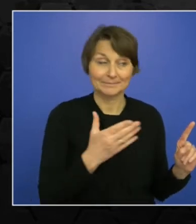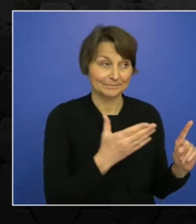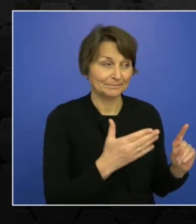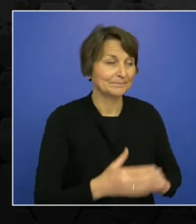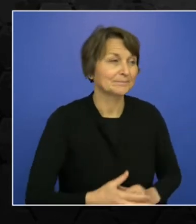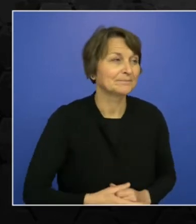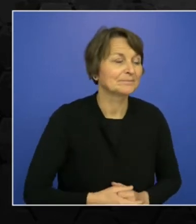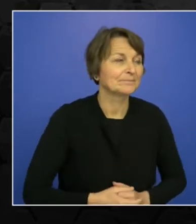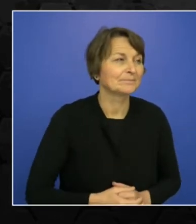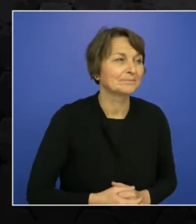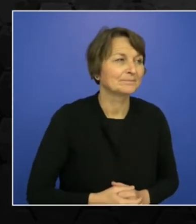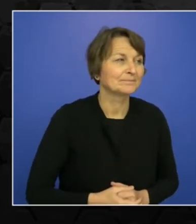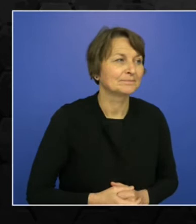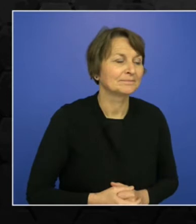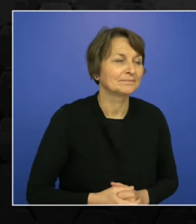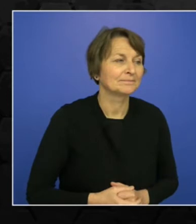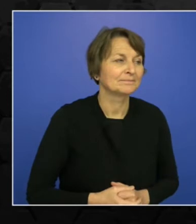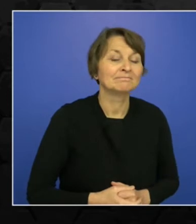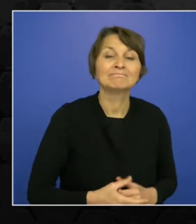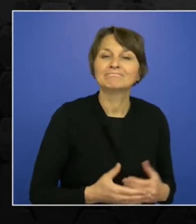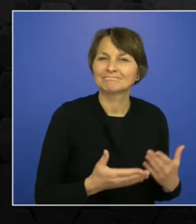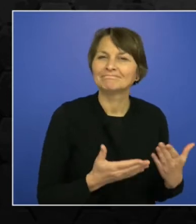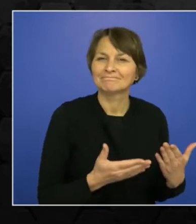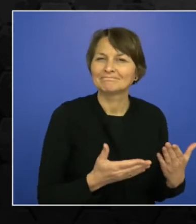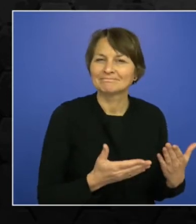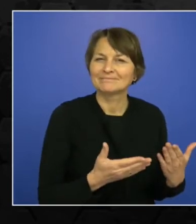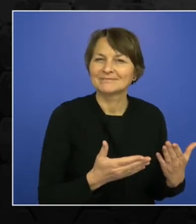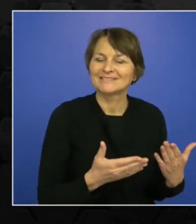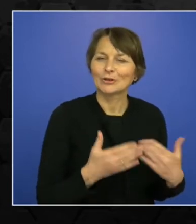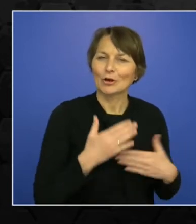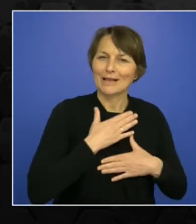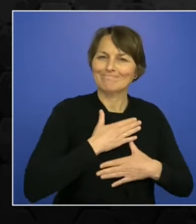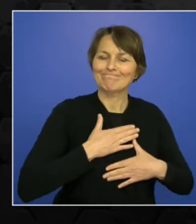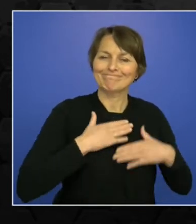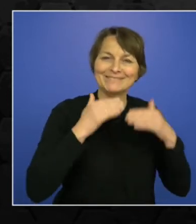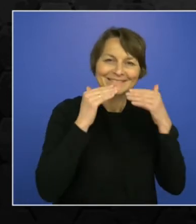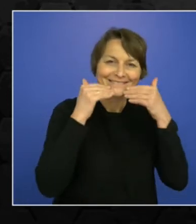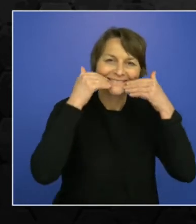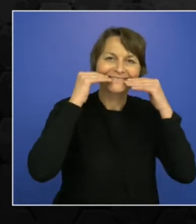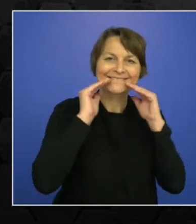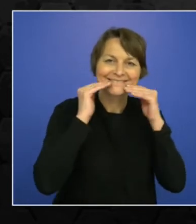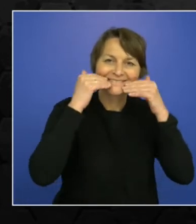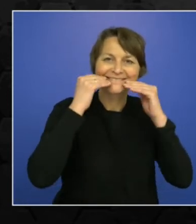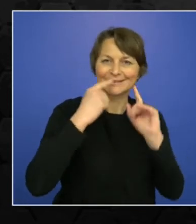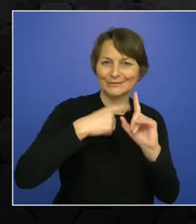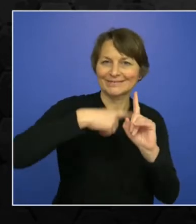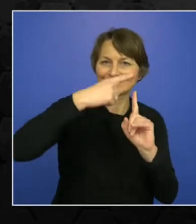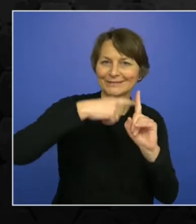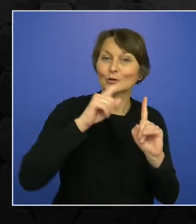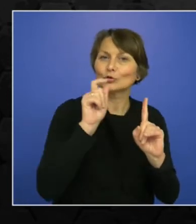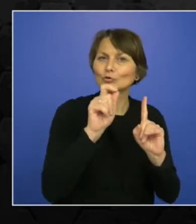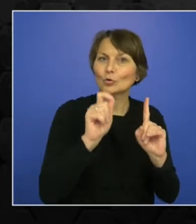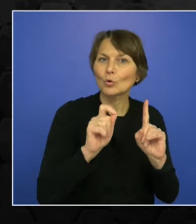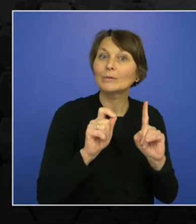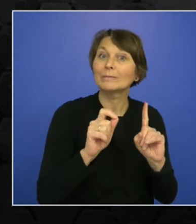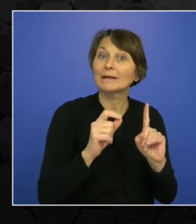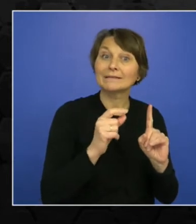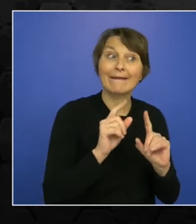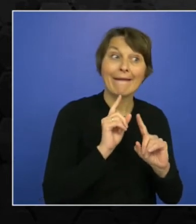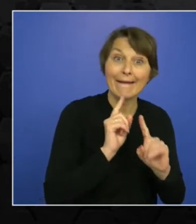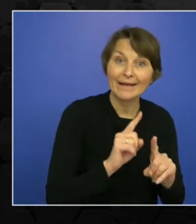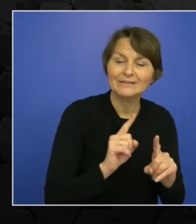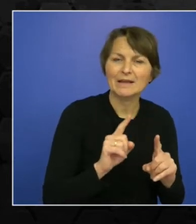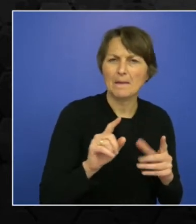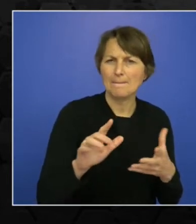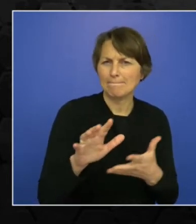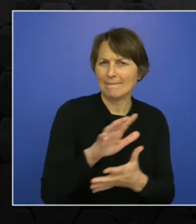we basically have like our sentiment score. It's saying it's mixed because let me just, oh no, I cannot. Yeah, it's